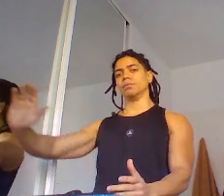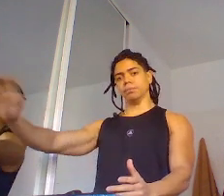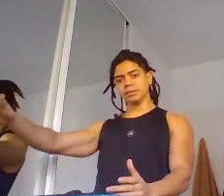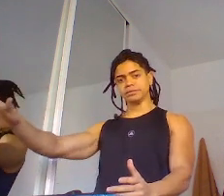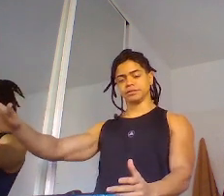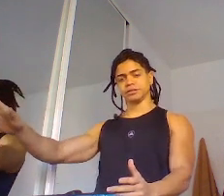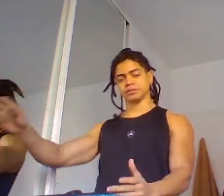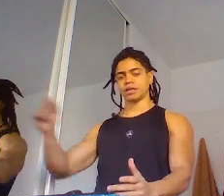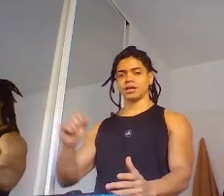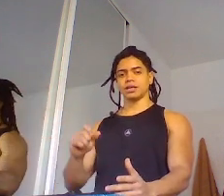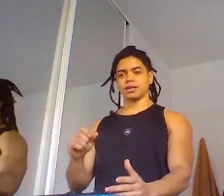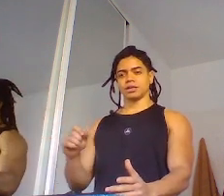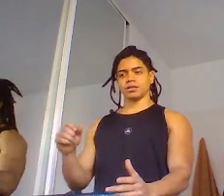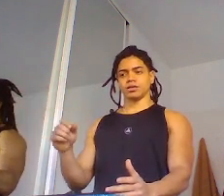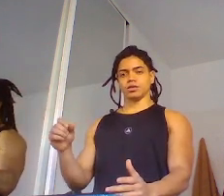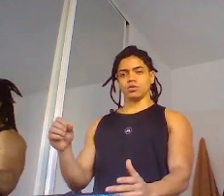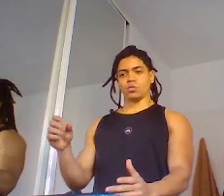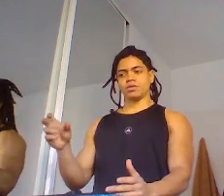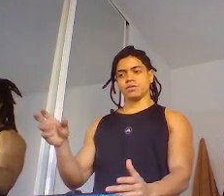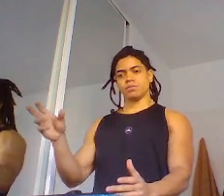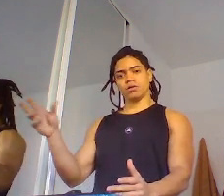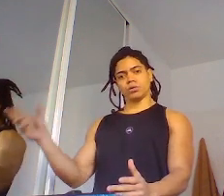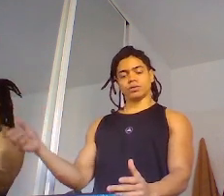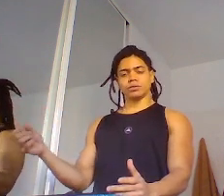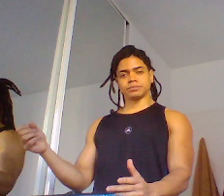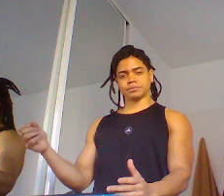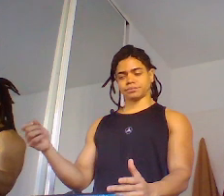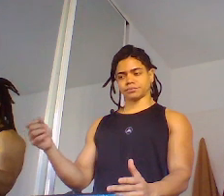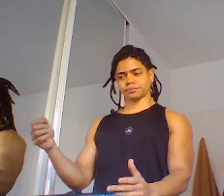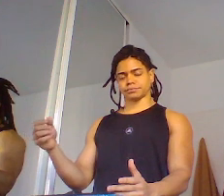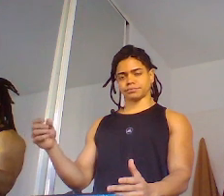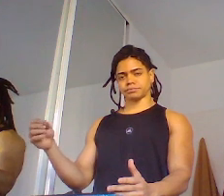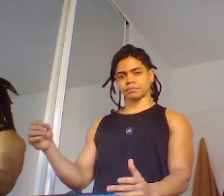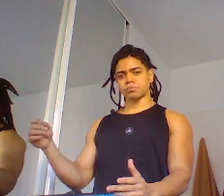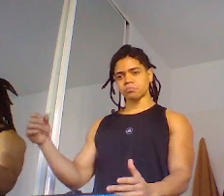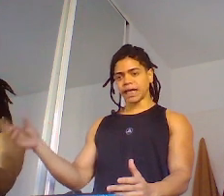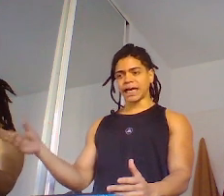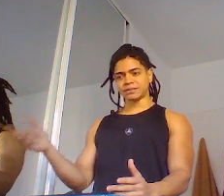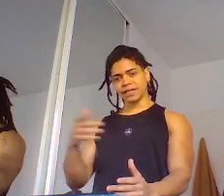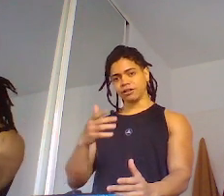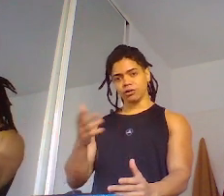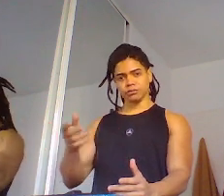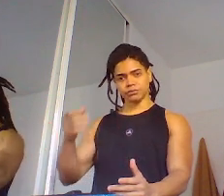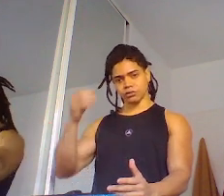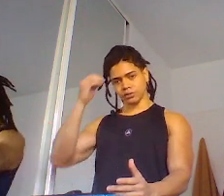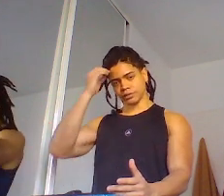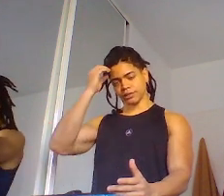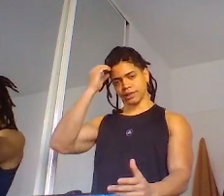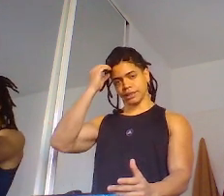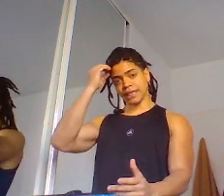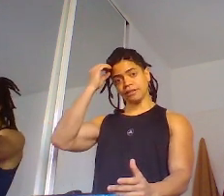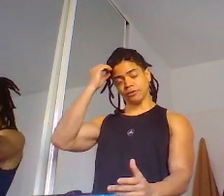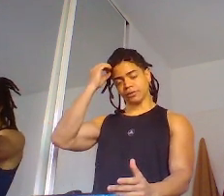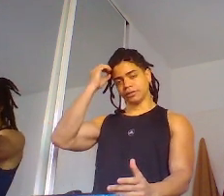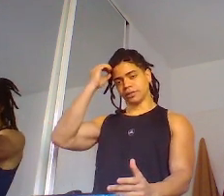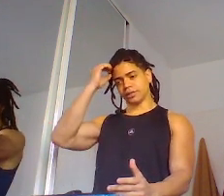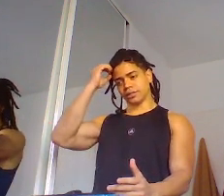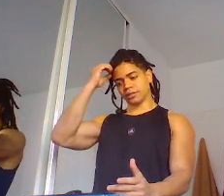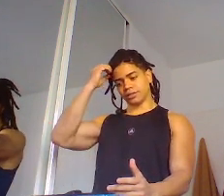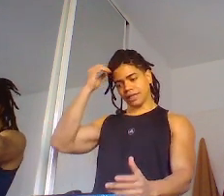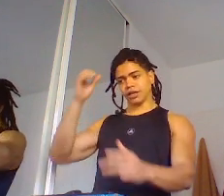or business when the borrower asks a loan for a